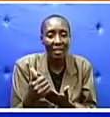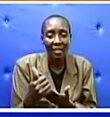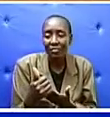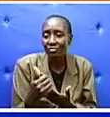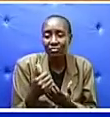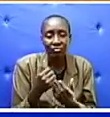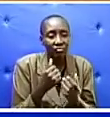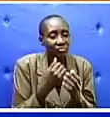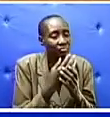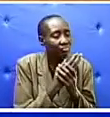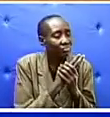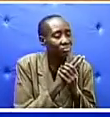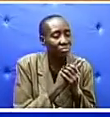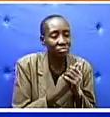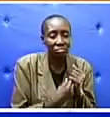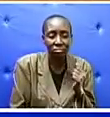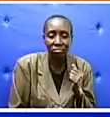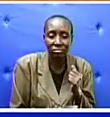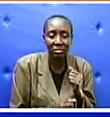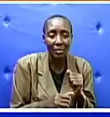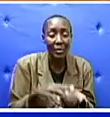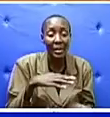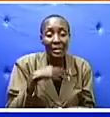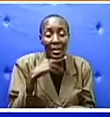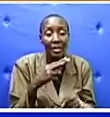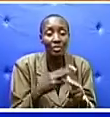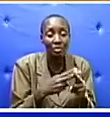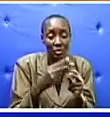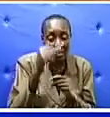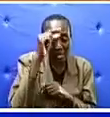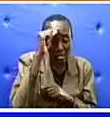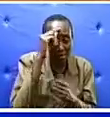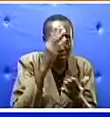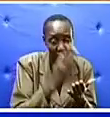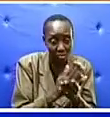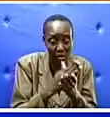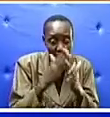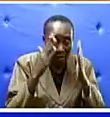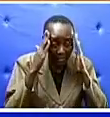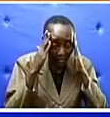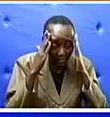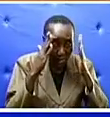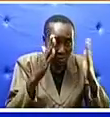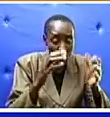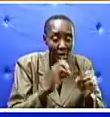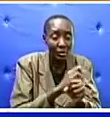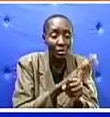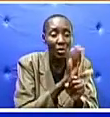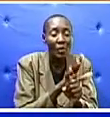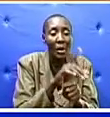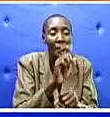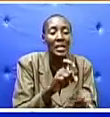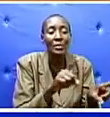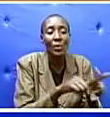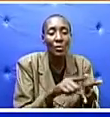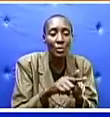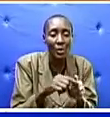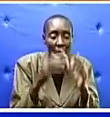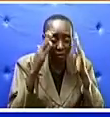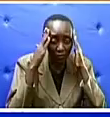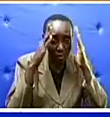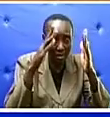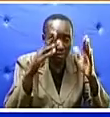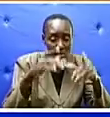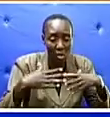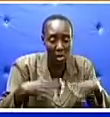end of us. Mm-hmm. We are going to die. So the government, as much as they are focusing on COVID, could they kindly also focus on us people living with